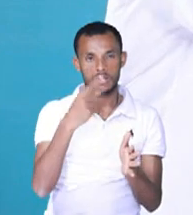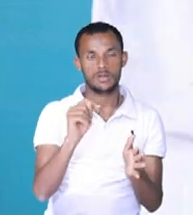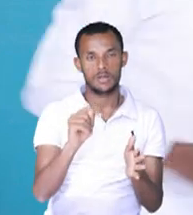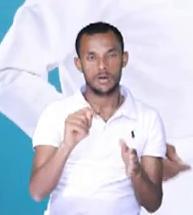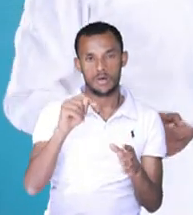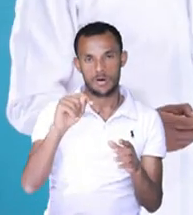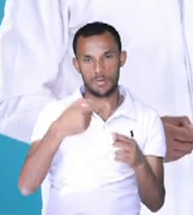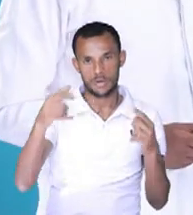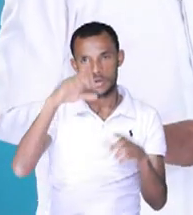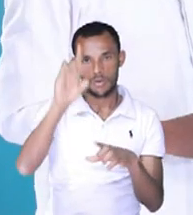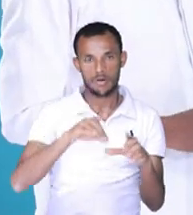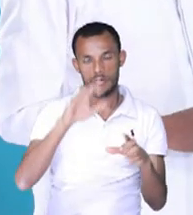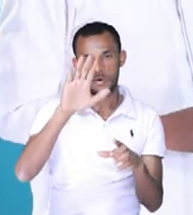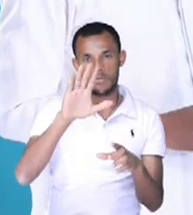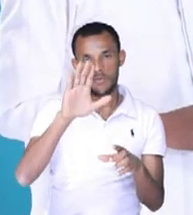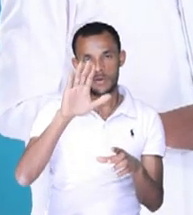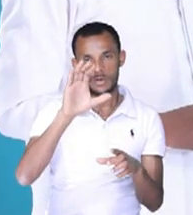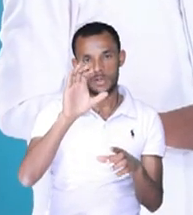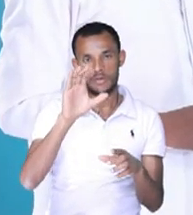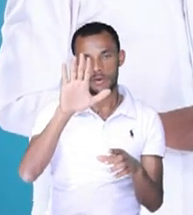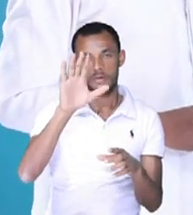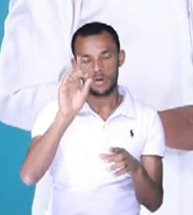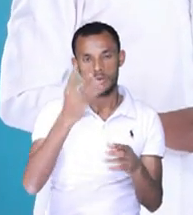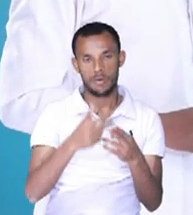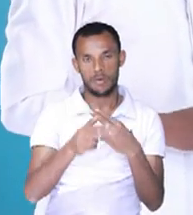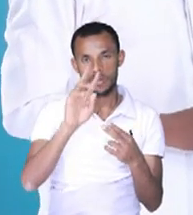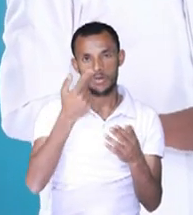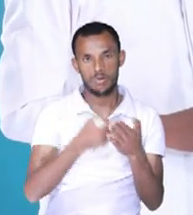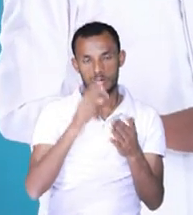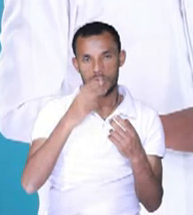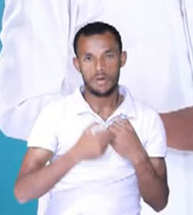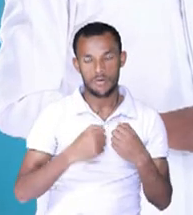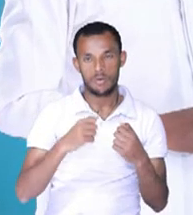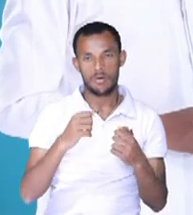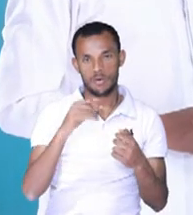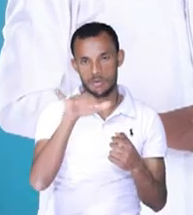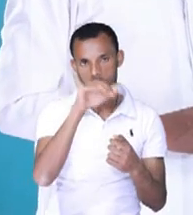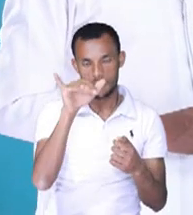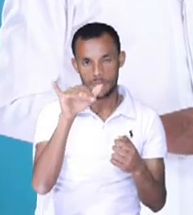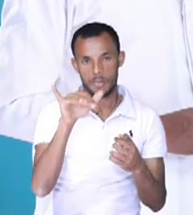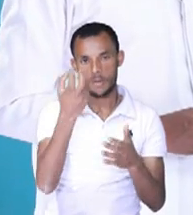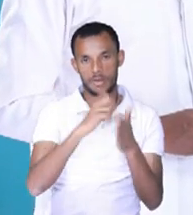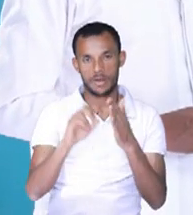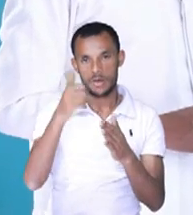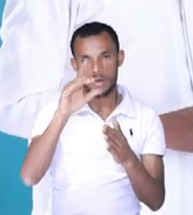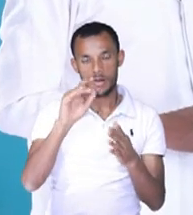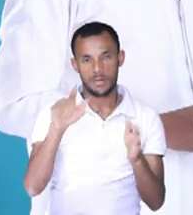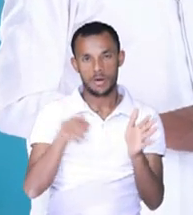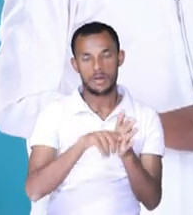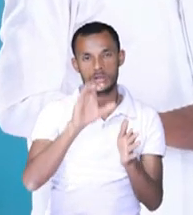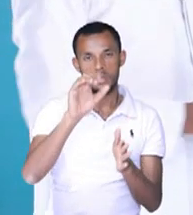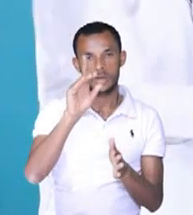diagonal, 5c, 5d. When I multiply it, these two have a common factor 25 into ad minus